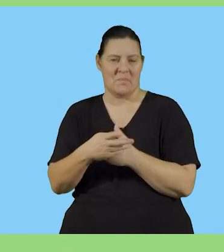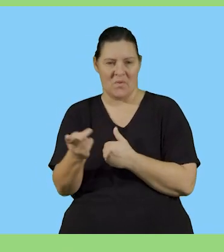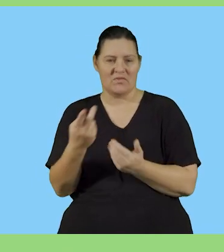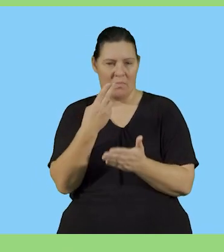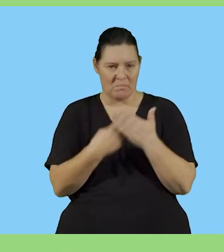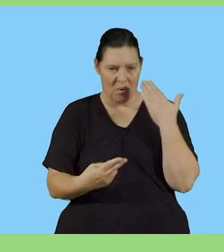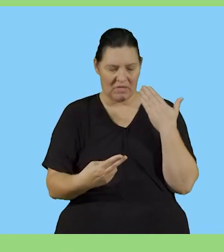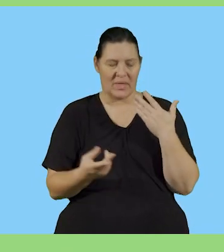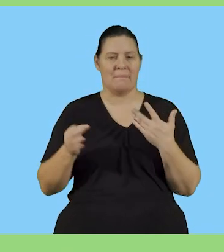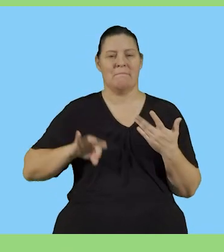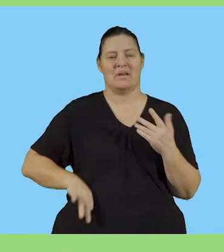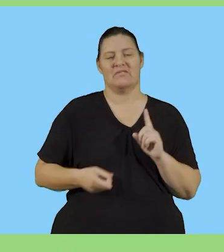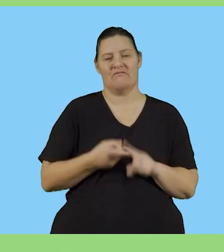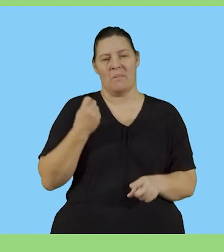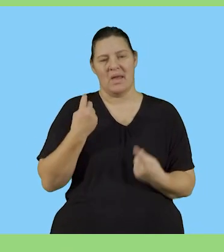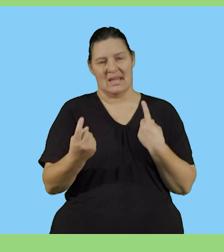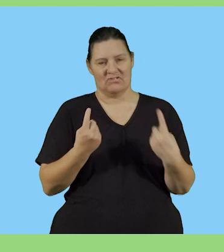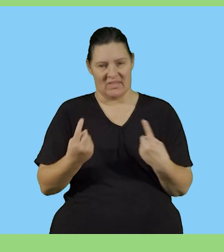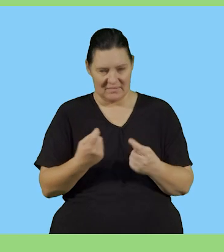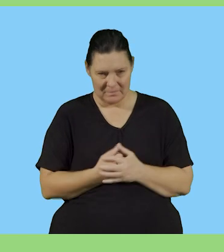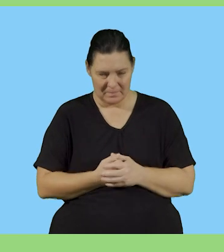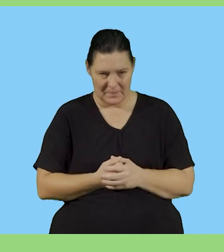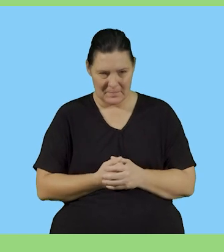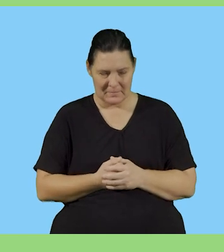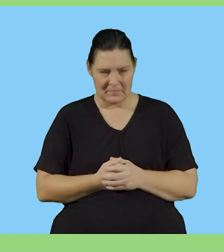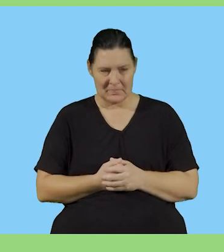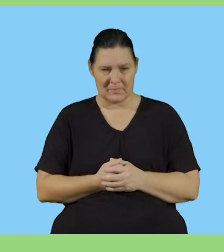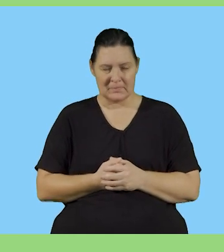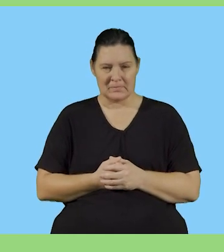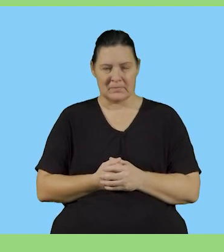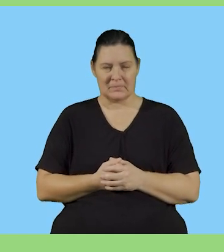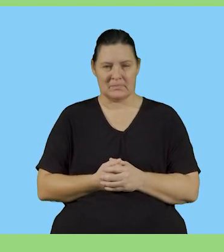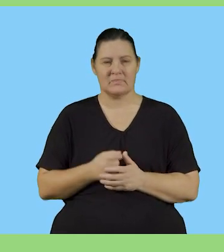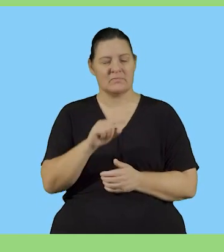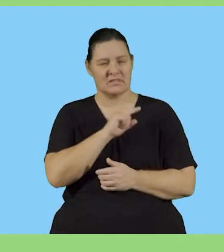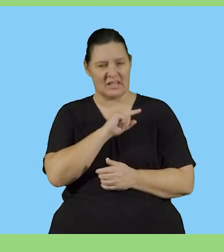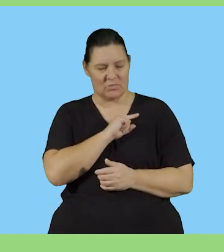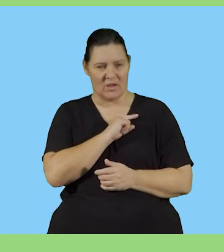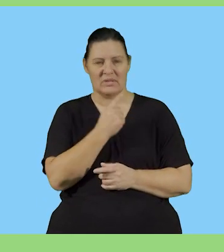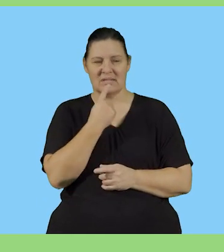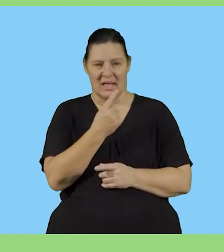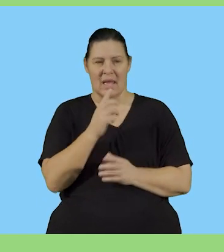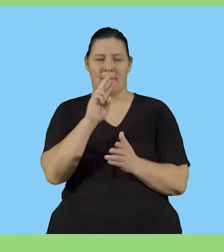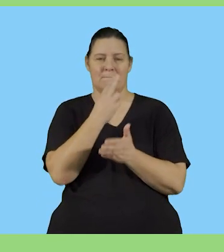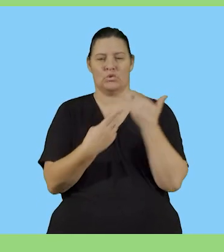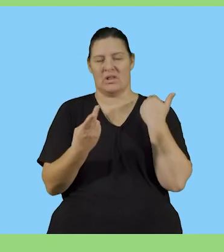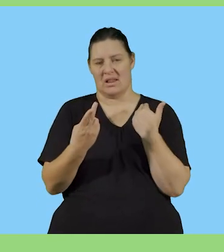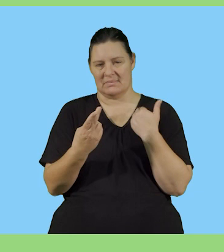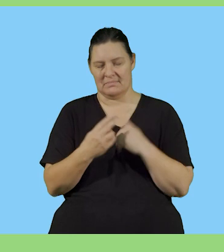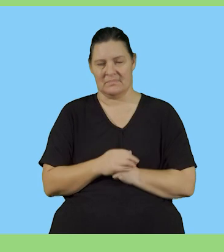do what? They benefit from the interaction with each other. Hence, we are saying it is